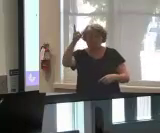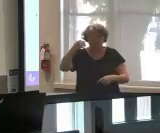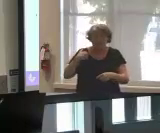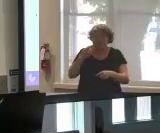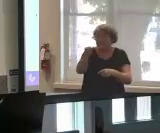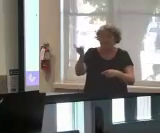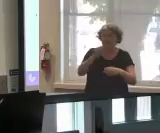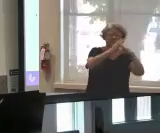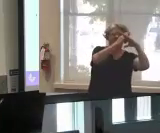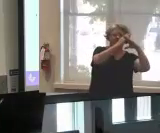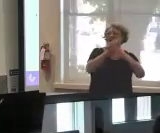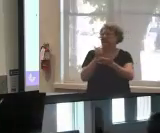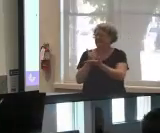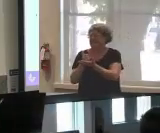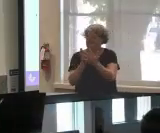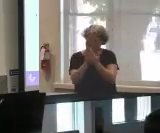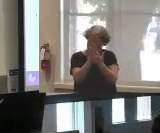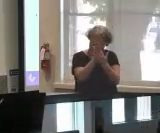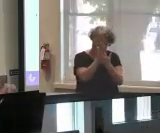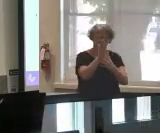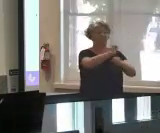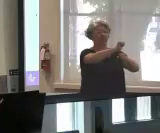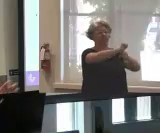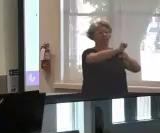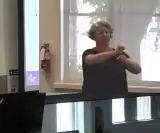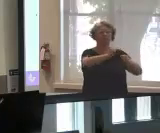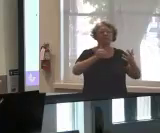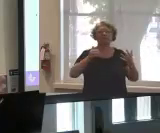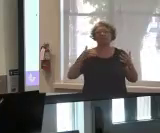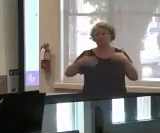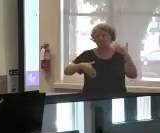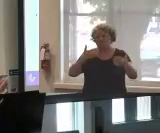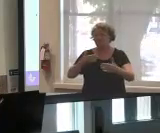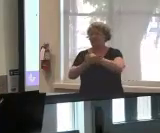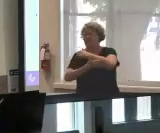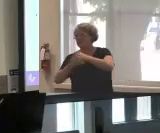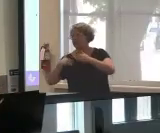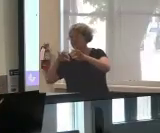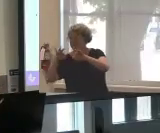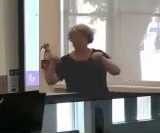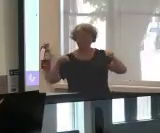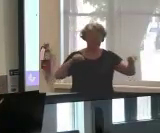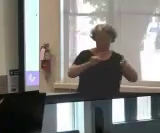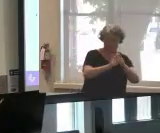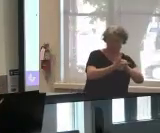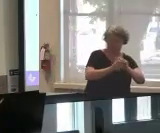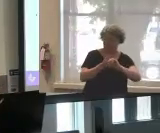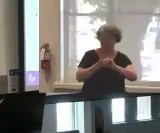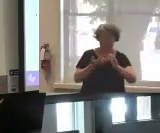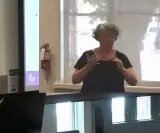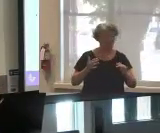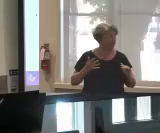are barriers that exist, but we help them navigating that process. And a lot of the different countries where folks are from also listed here. And I